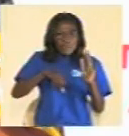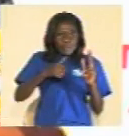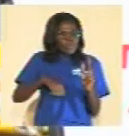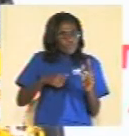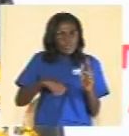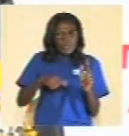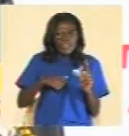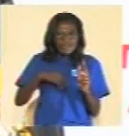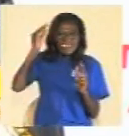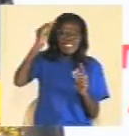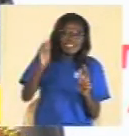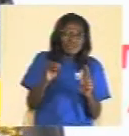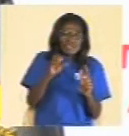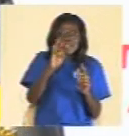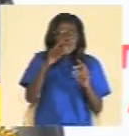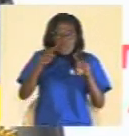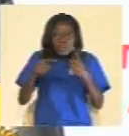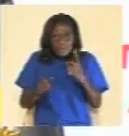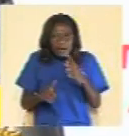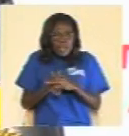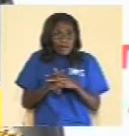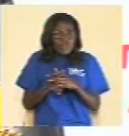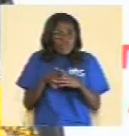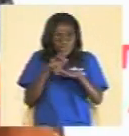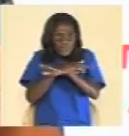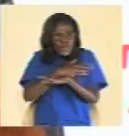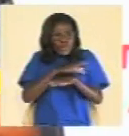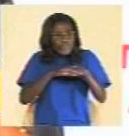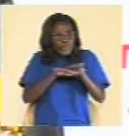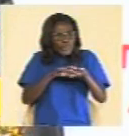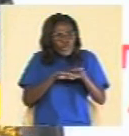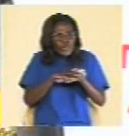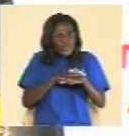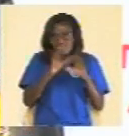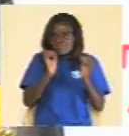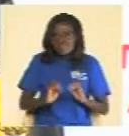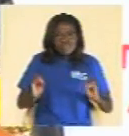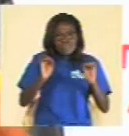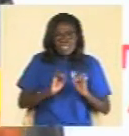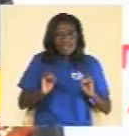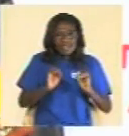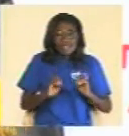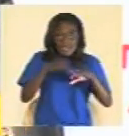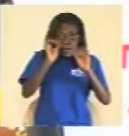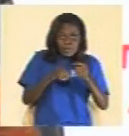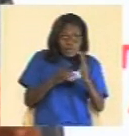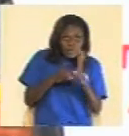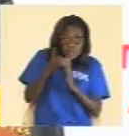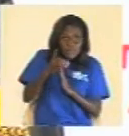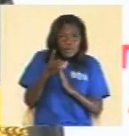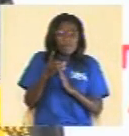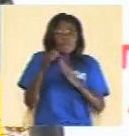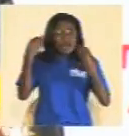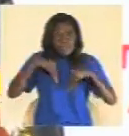feel that there is something happening to them. Now in that case, what happens is they can easily develop infection without them feeling anything. They can